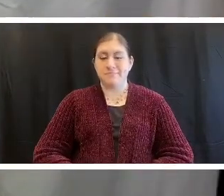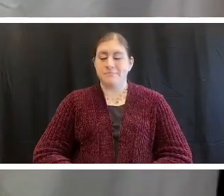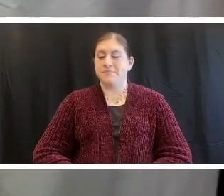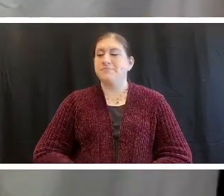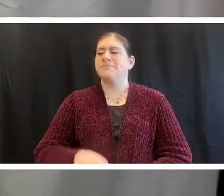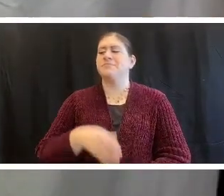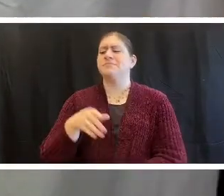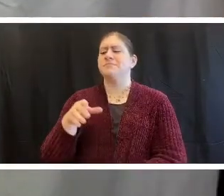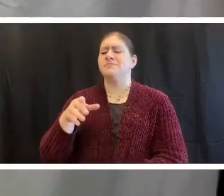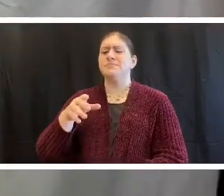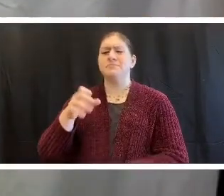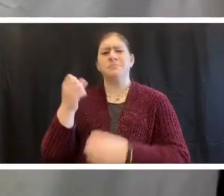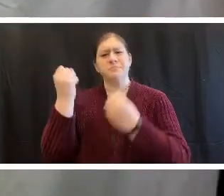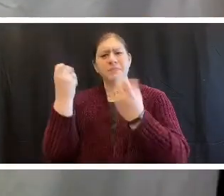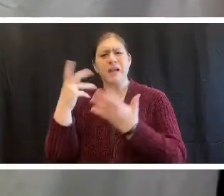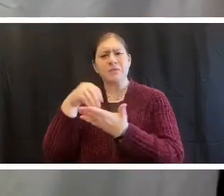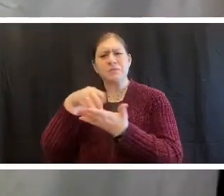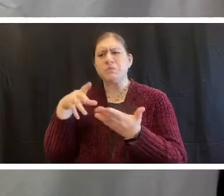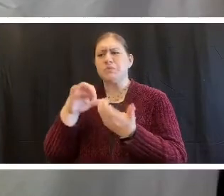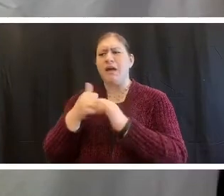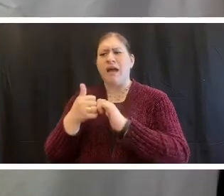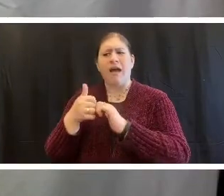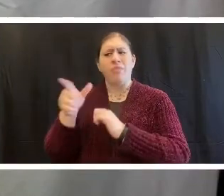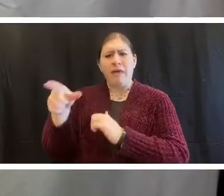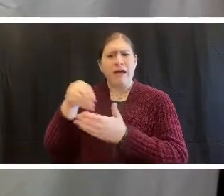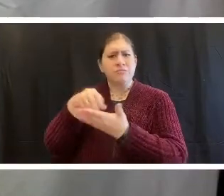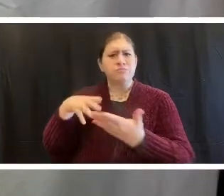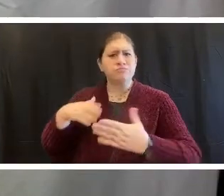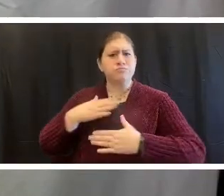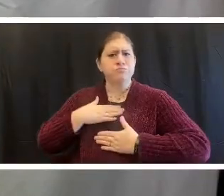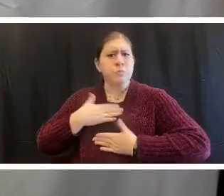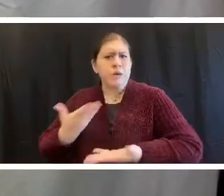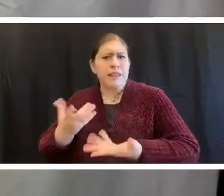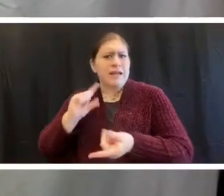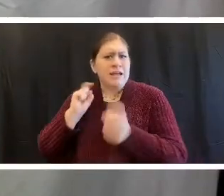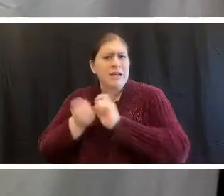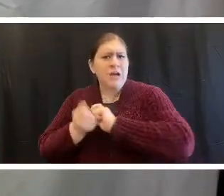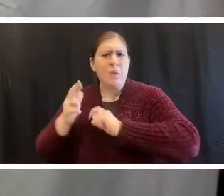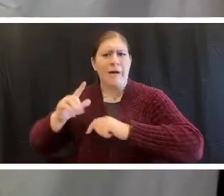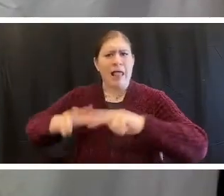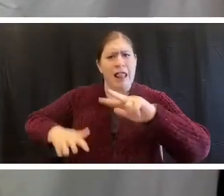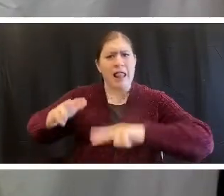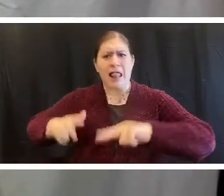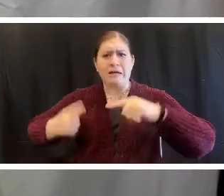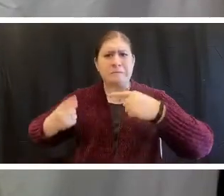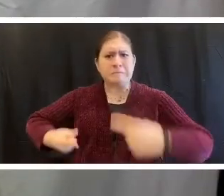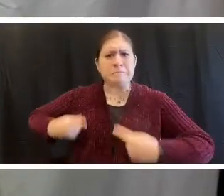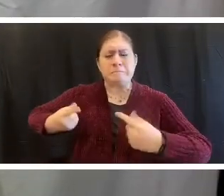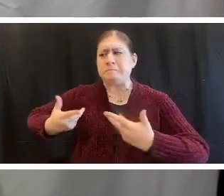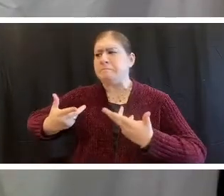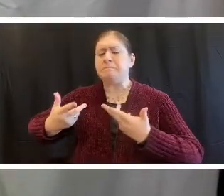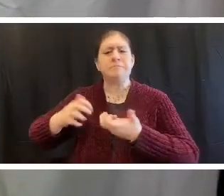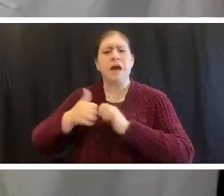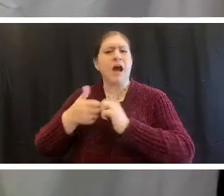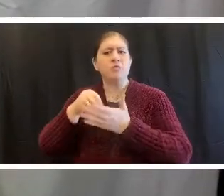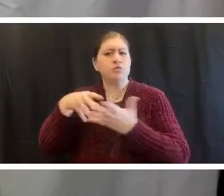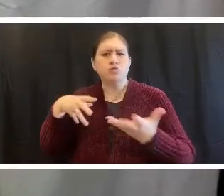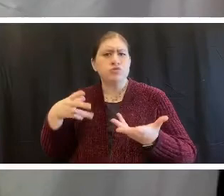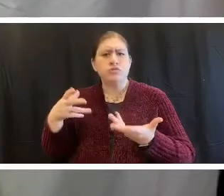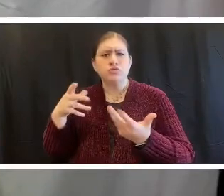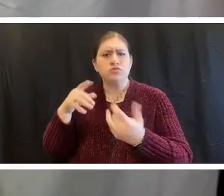So has it been receptive? Has it been difficult for them to embrace this new approach?